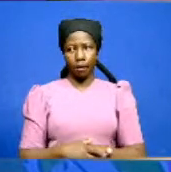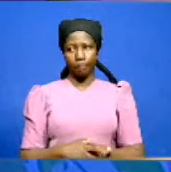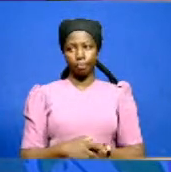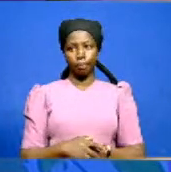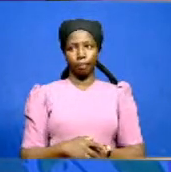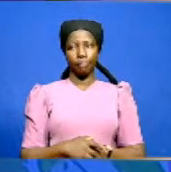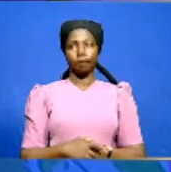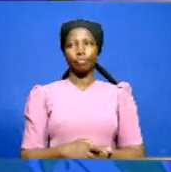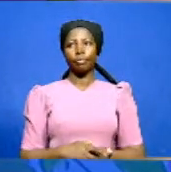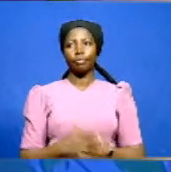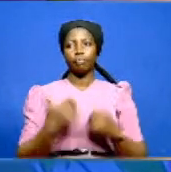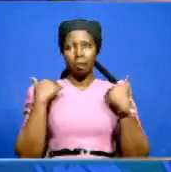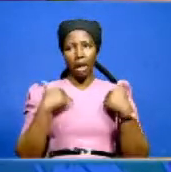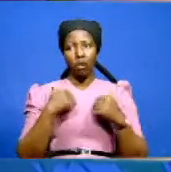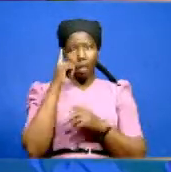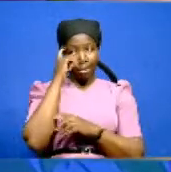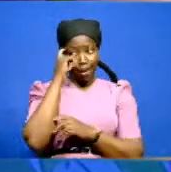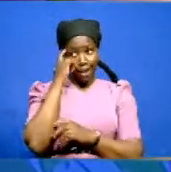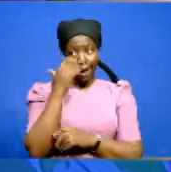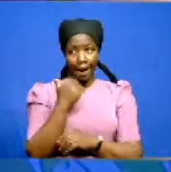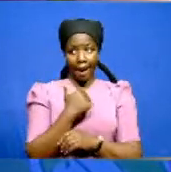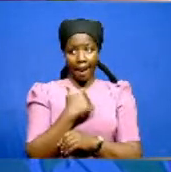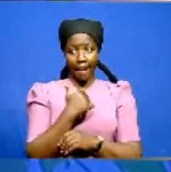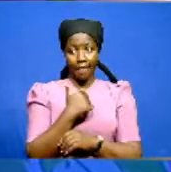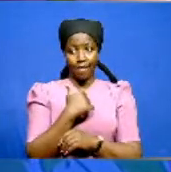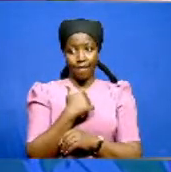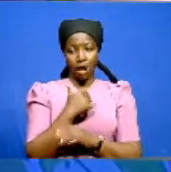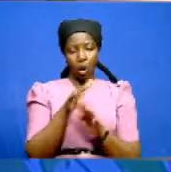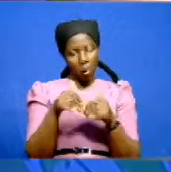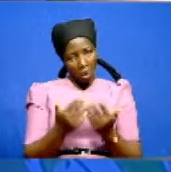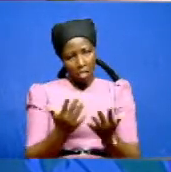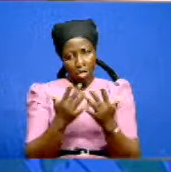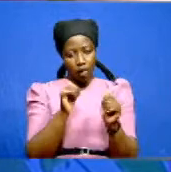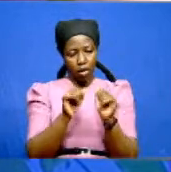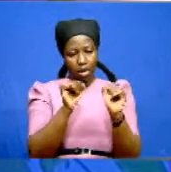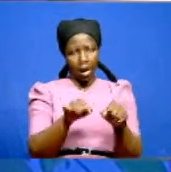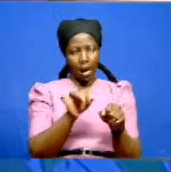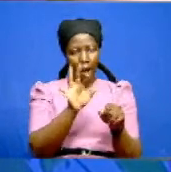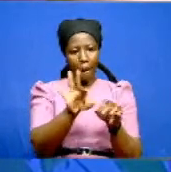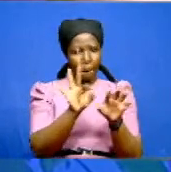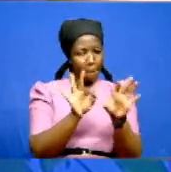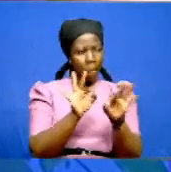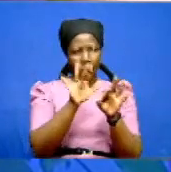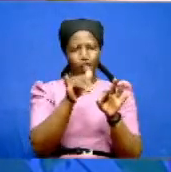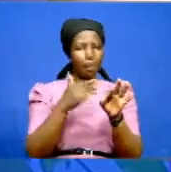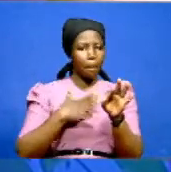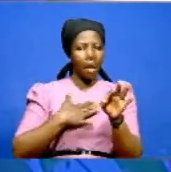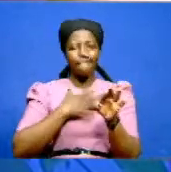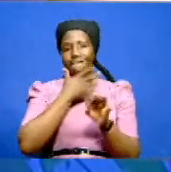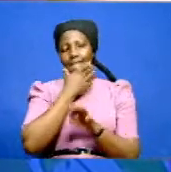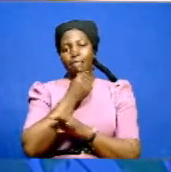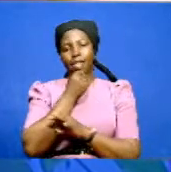I have or can pick from Dad's life,